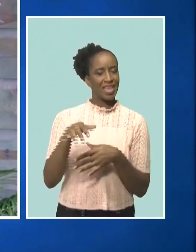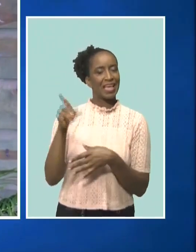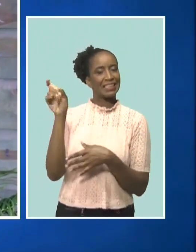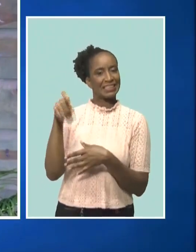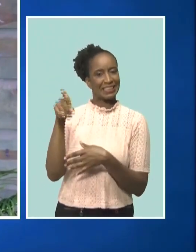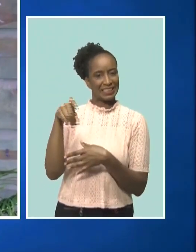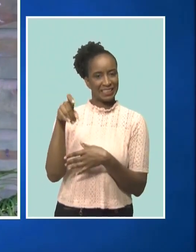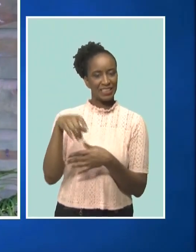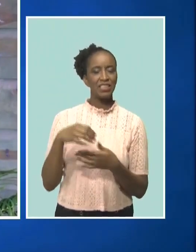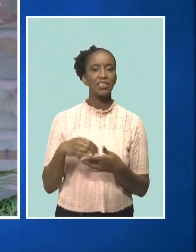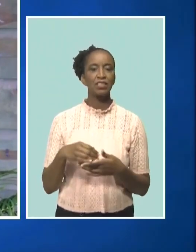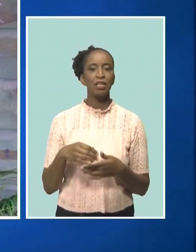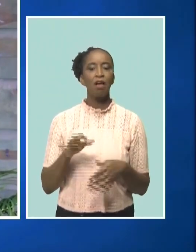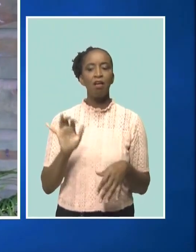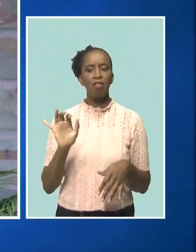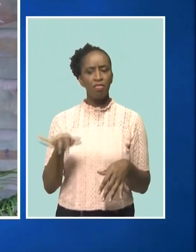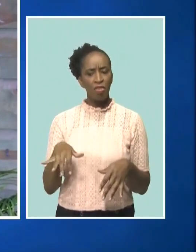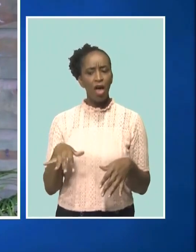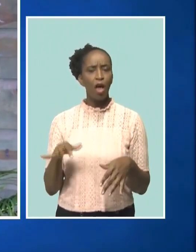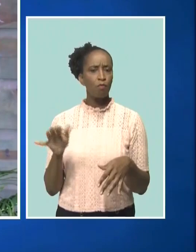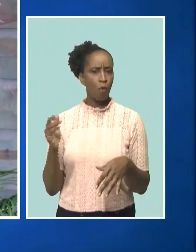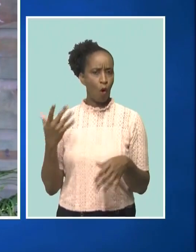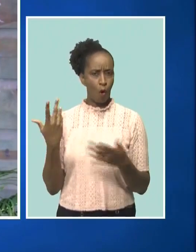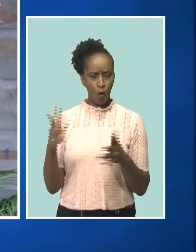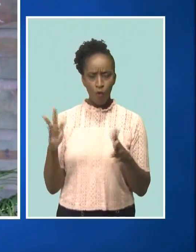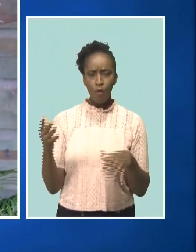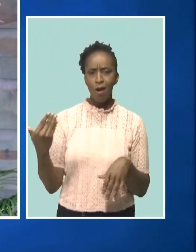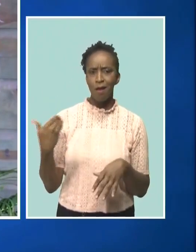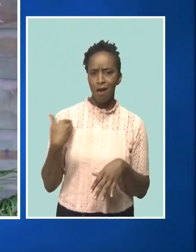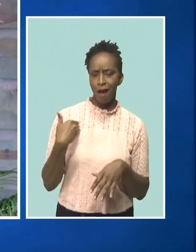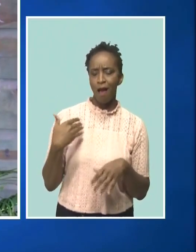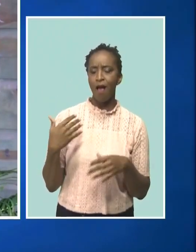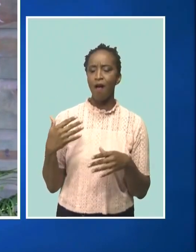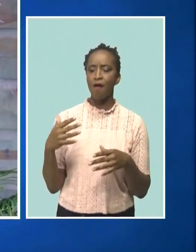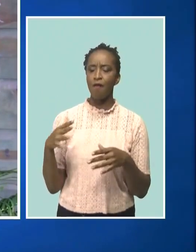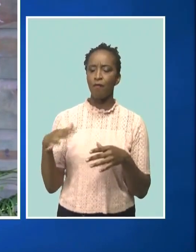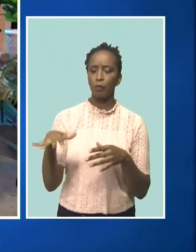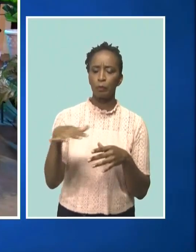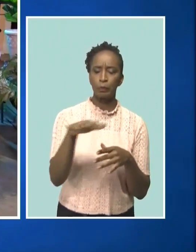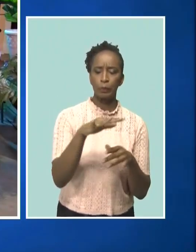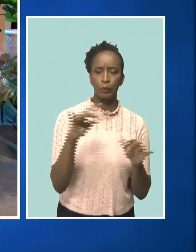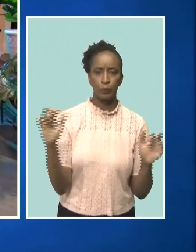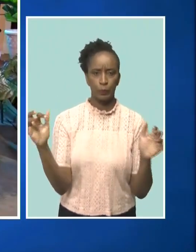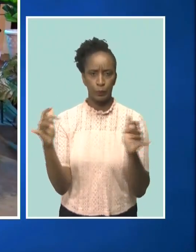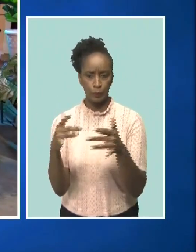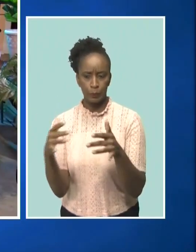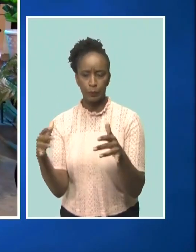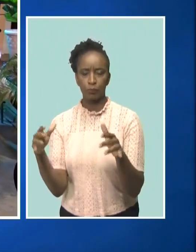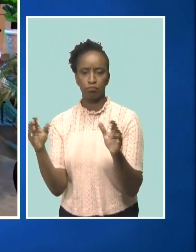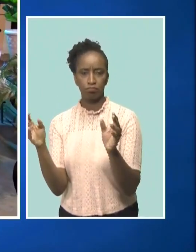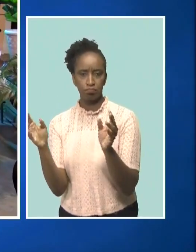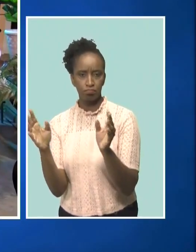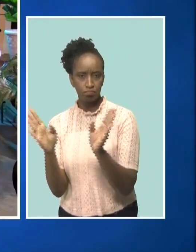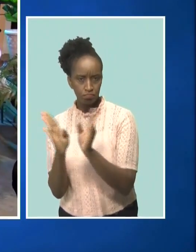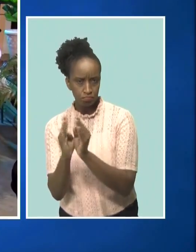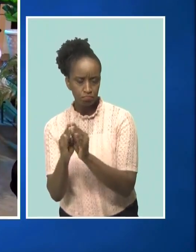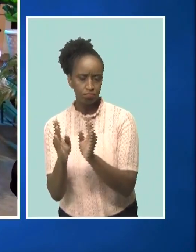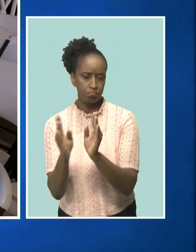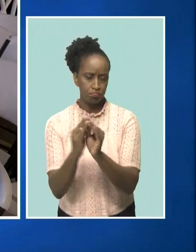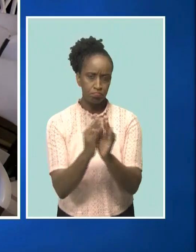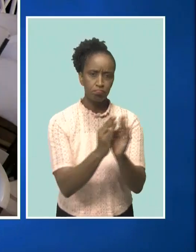prejudice to the parish assemblies, which we are looking at in terms of implementing, and I really do hope that in the course of the next